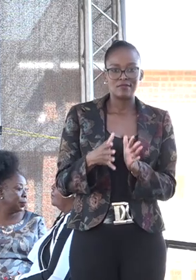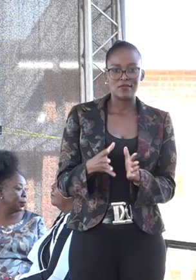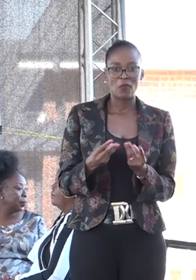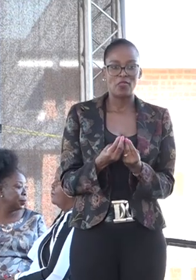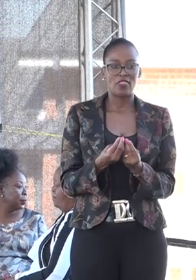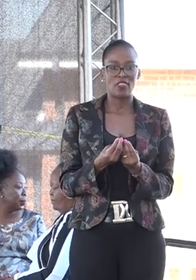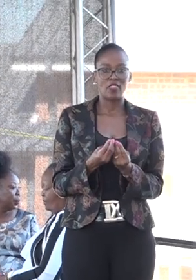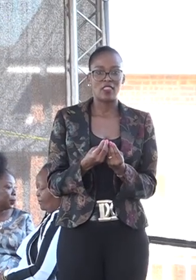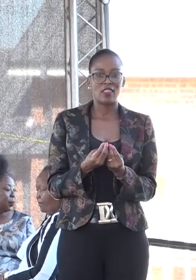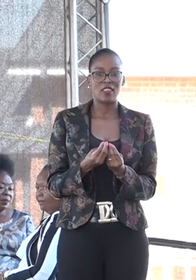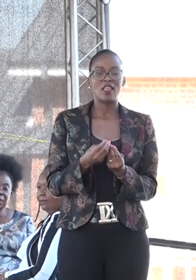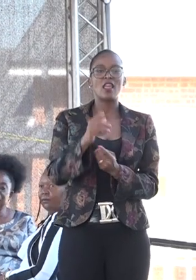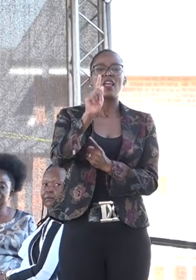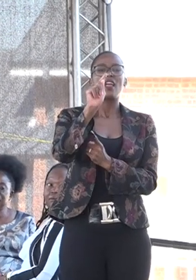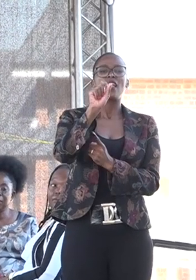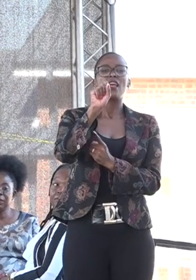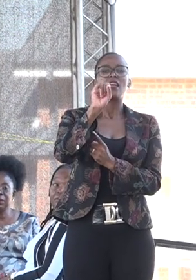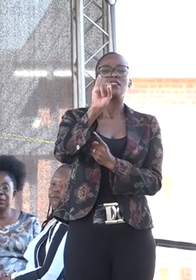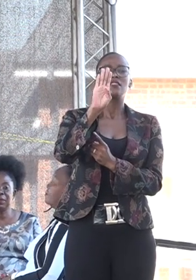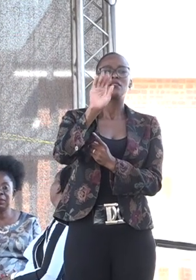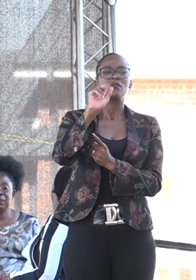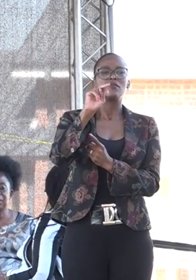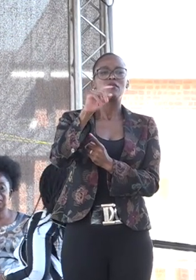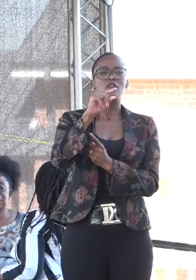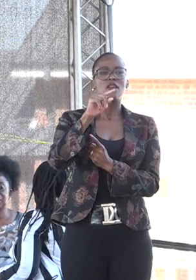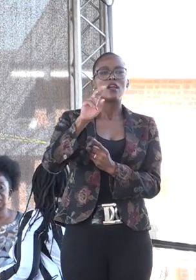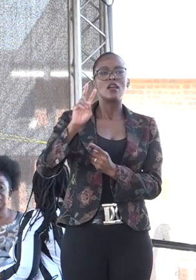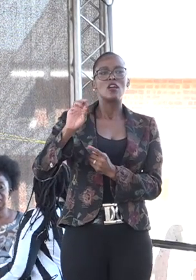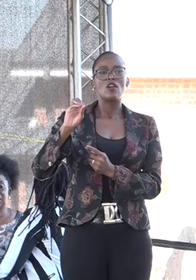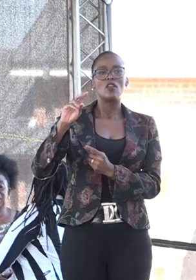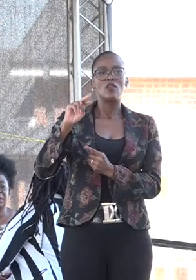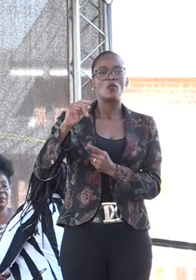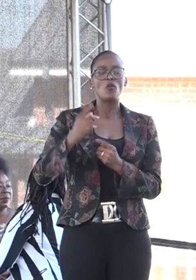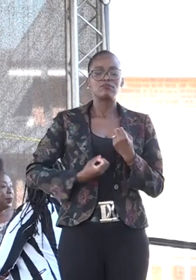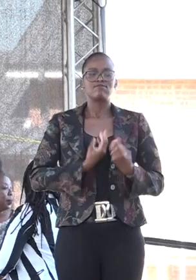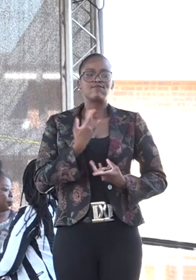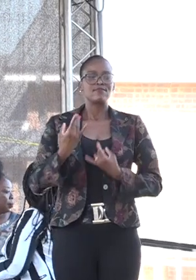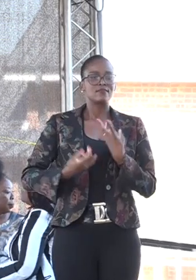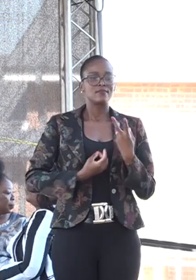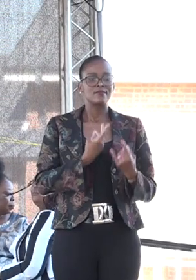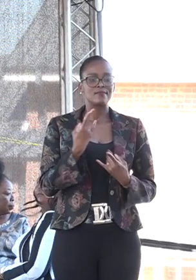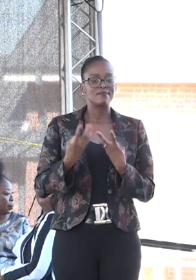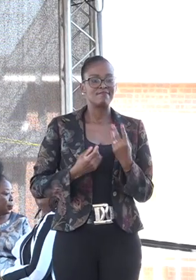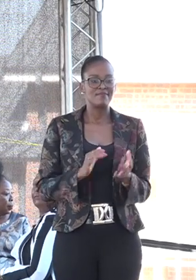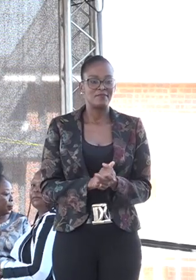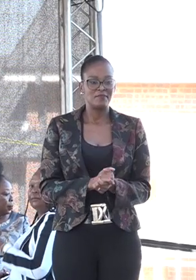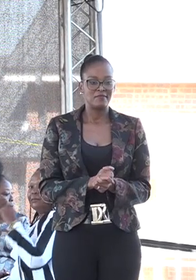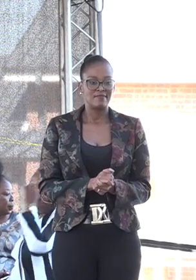the learner Tsibang Nong who must come and do the poem where's Tsibang